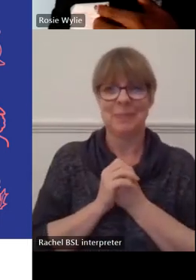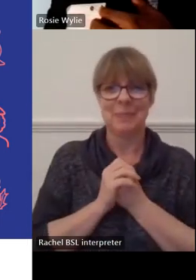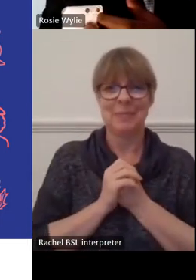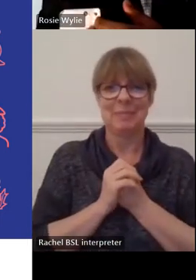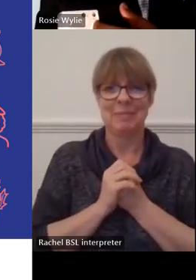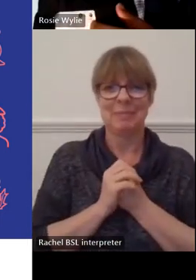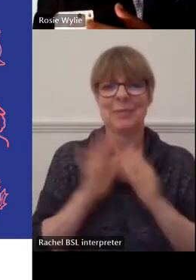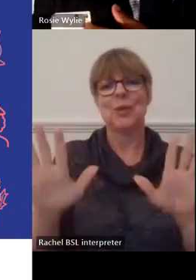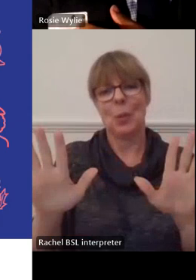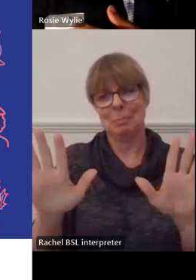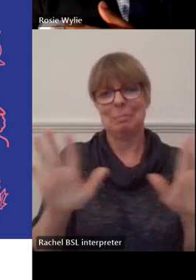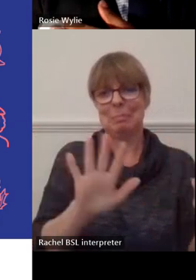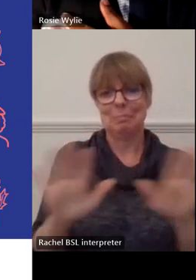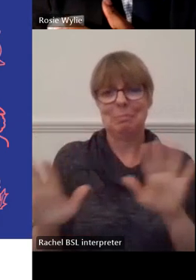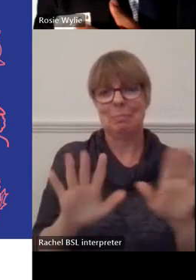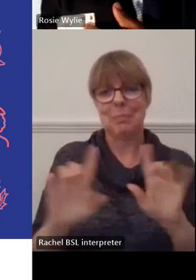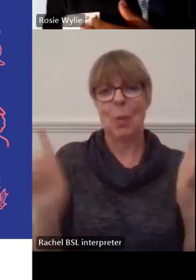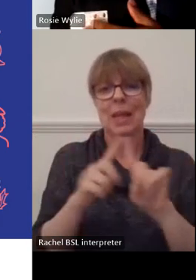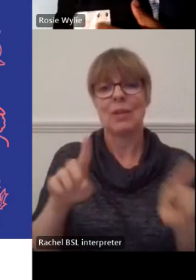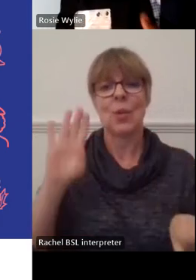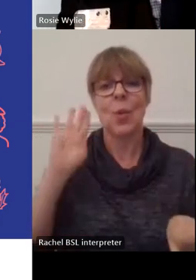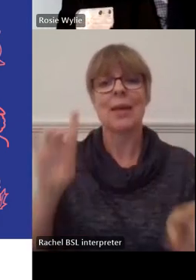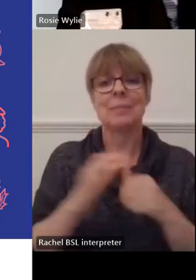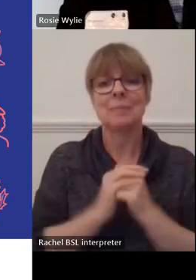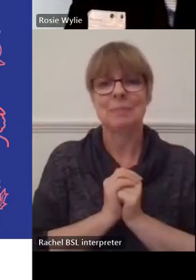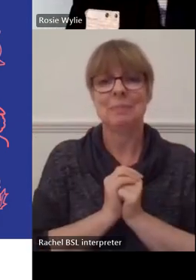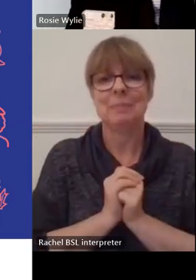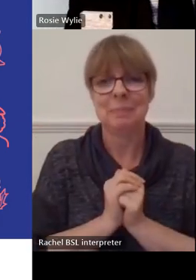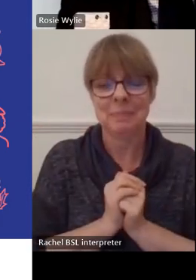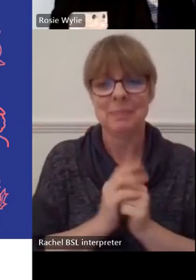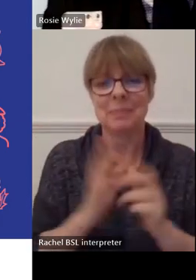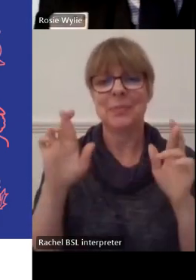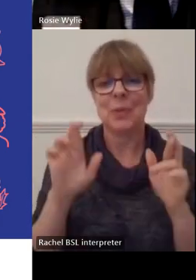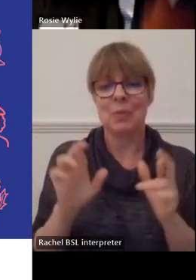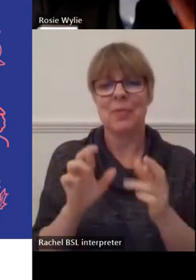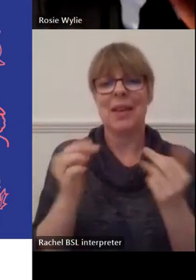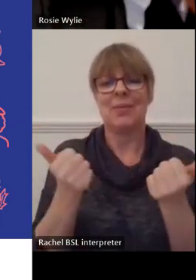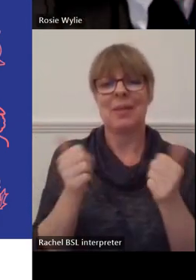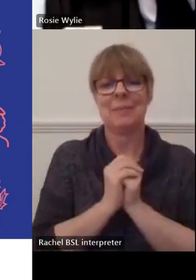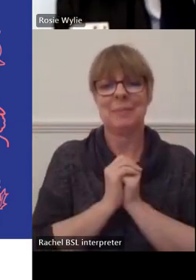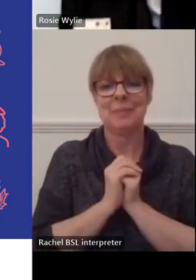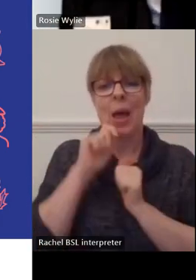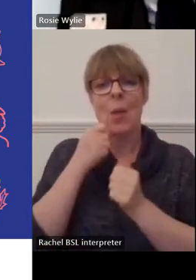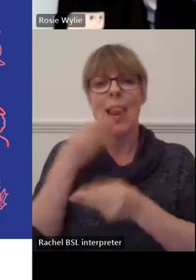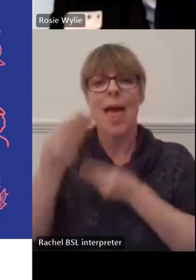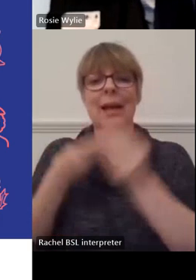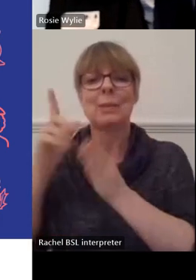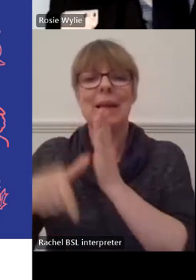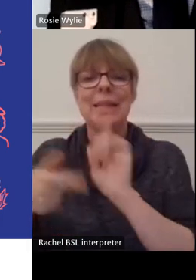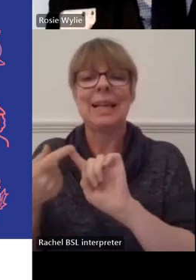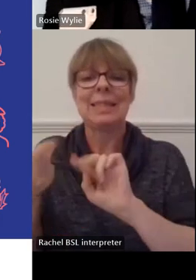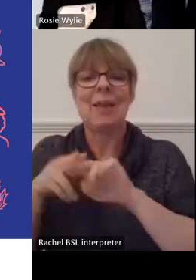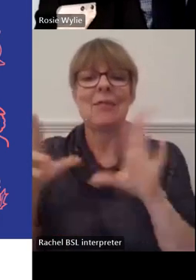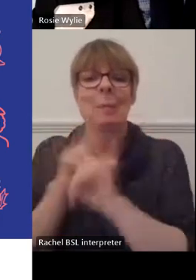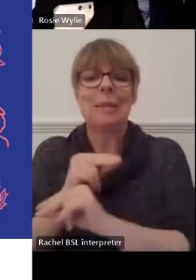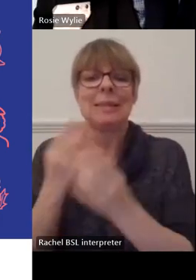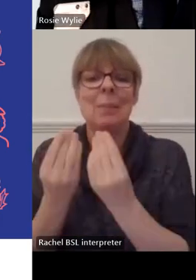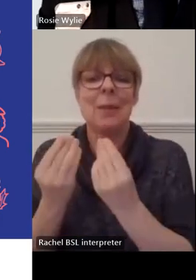so bear with me. Whatever you hear, if you don't understand, I will explain later. Okay, so